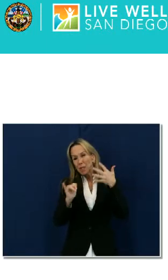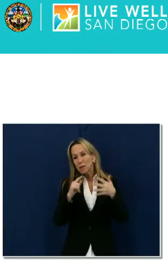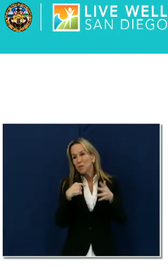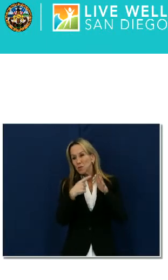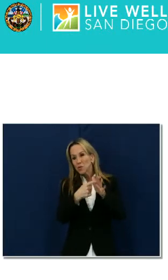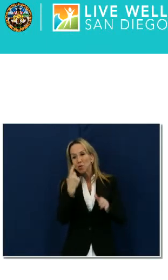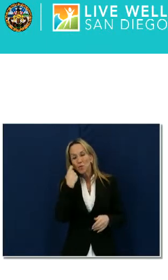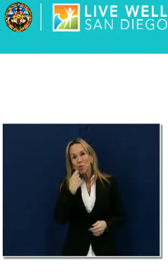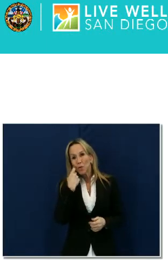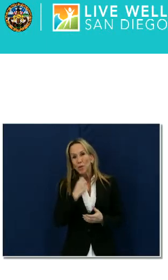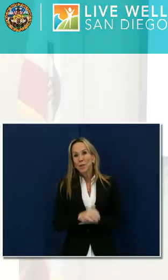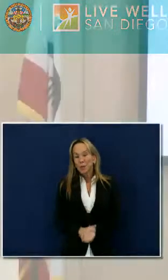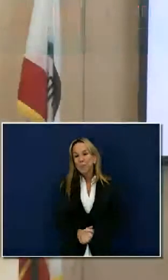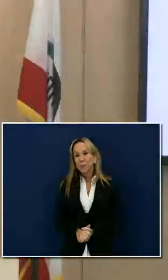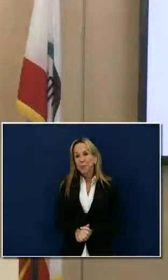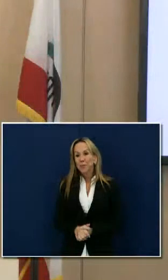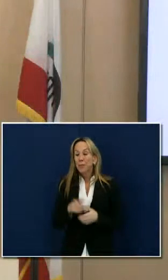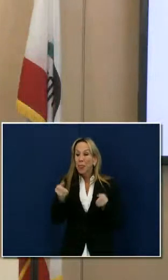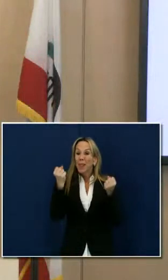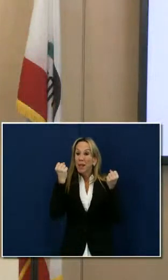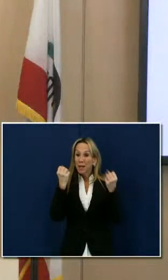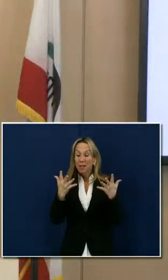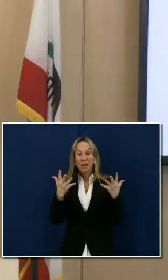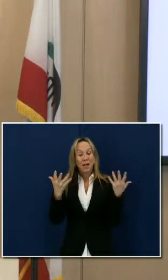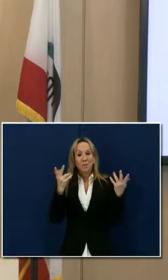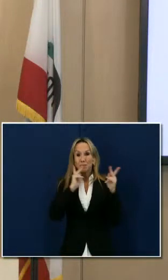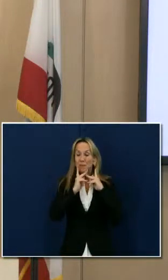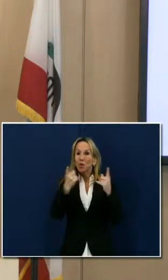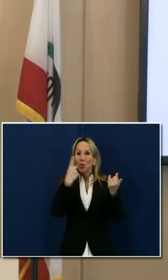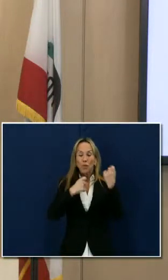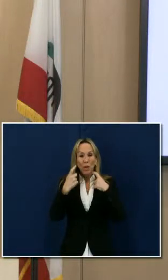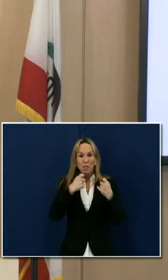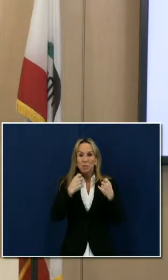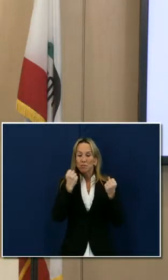in front of us. So there is a lot of thought, there's a lot of questions, that's